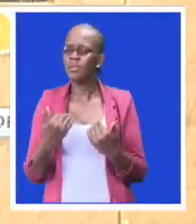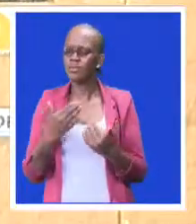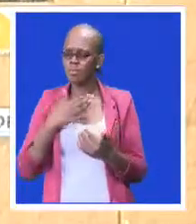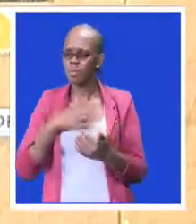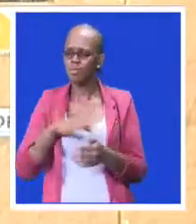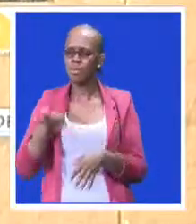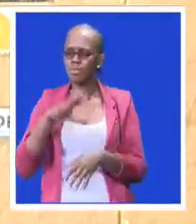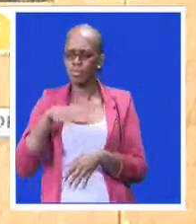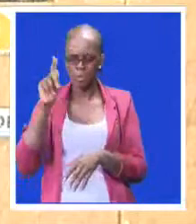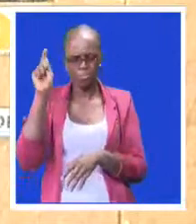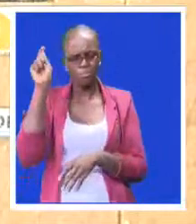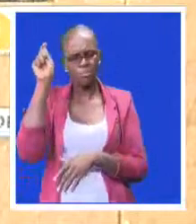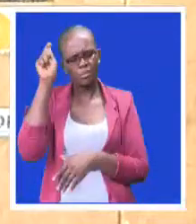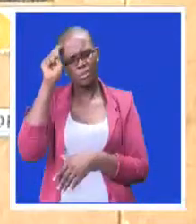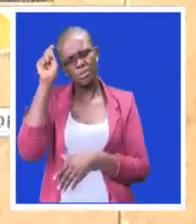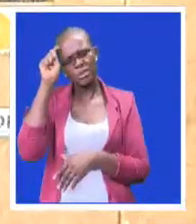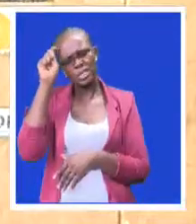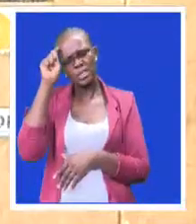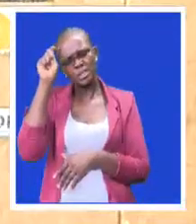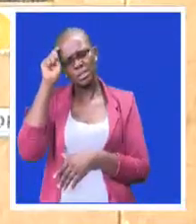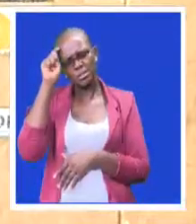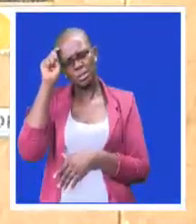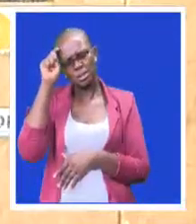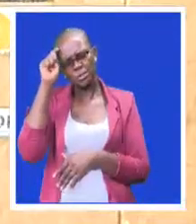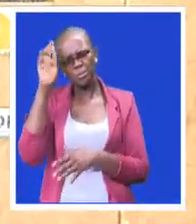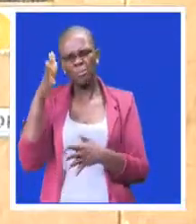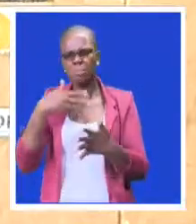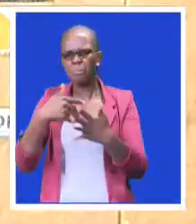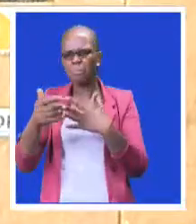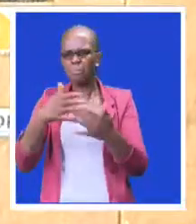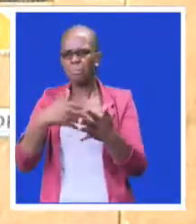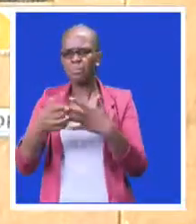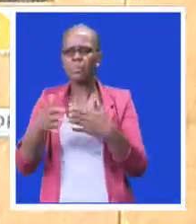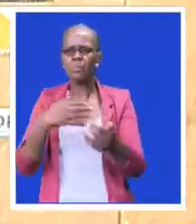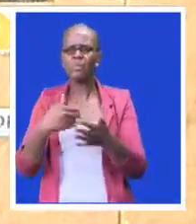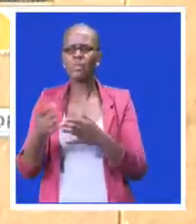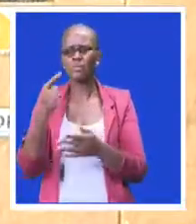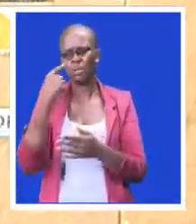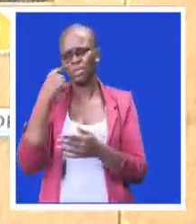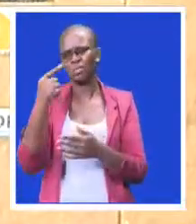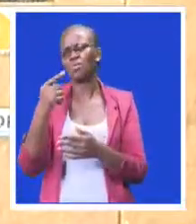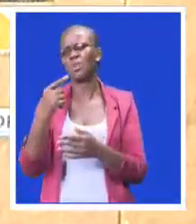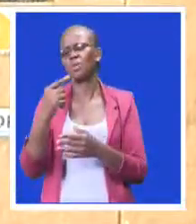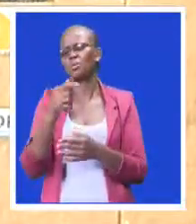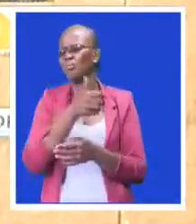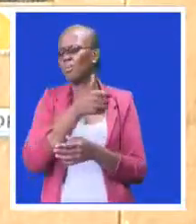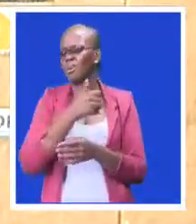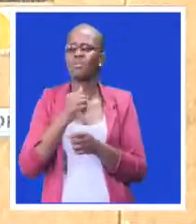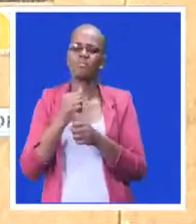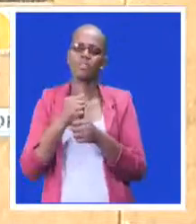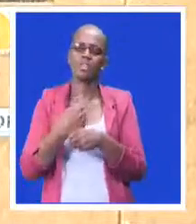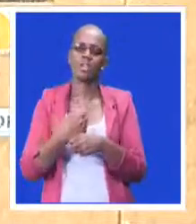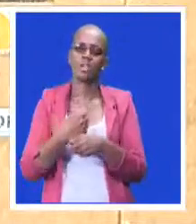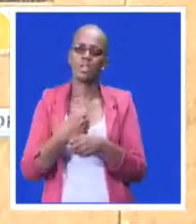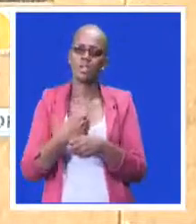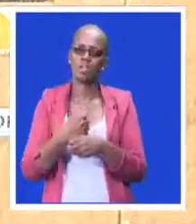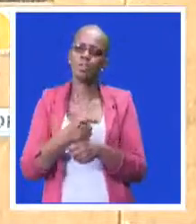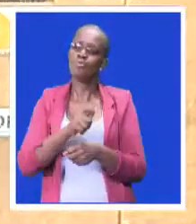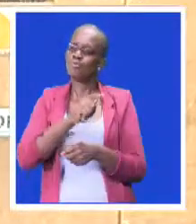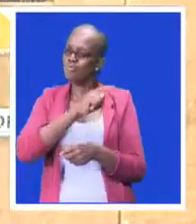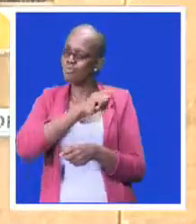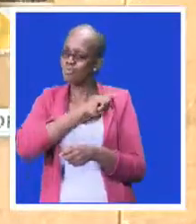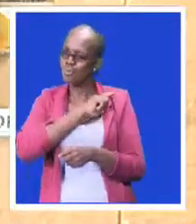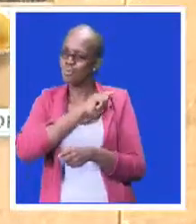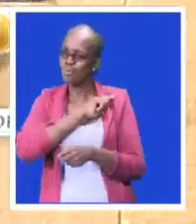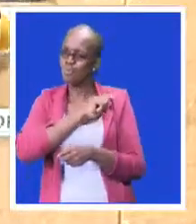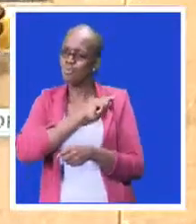of something that you see every day that is color yellow. Yes, the sun. The sun is color